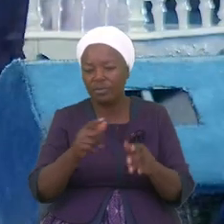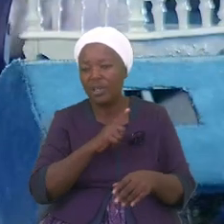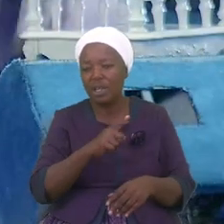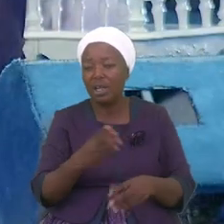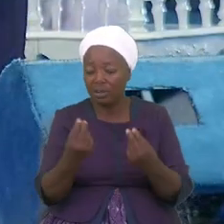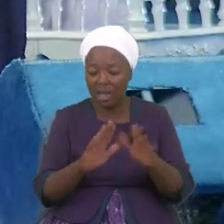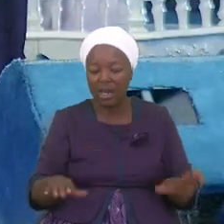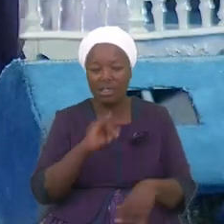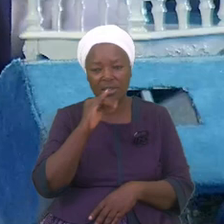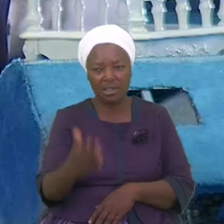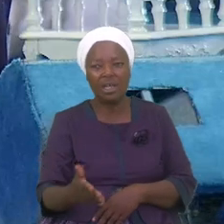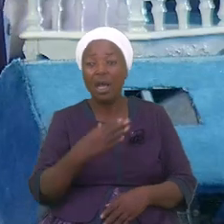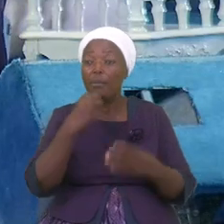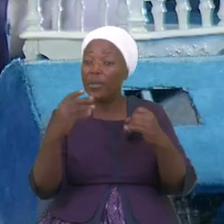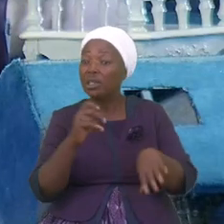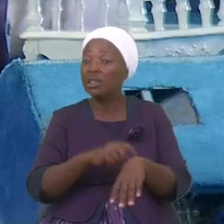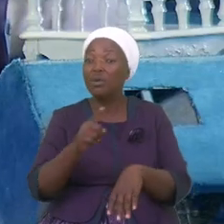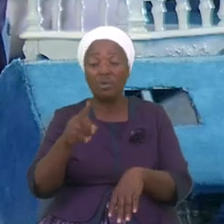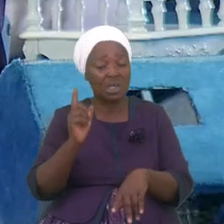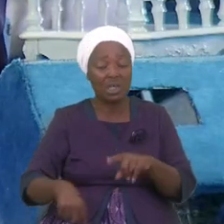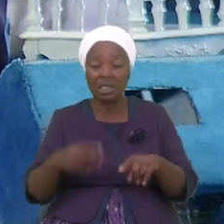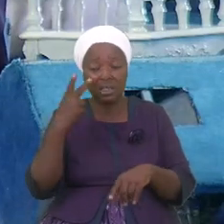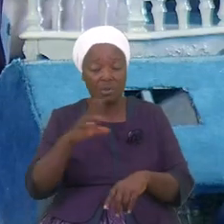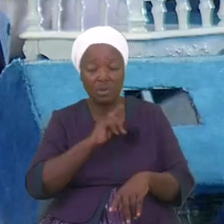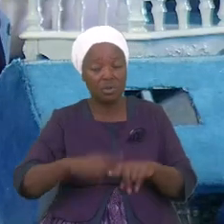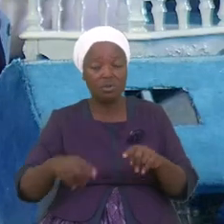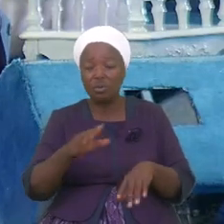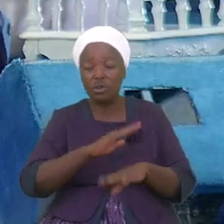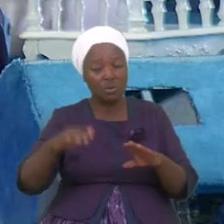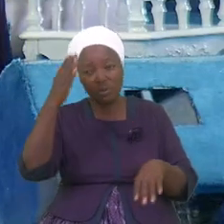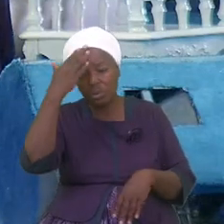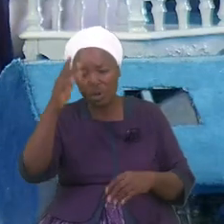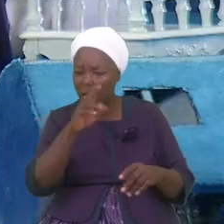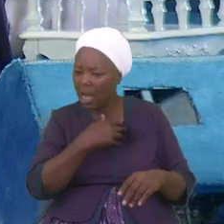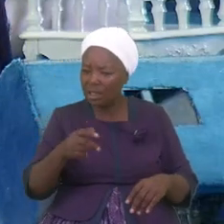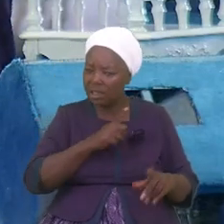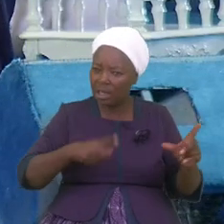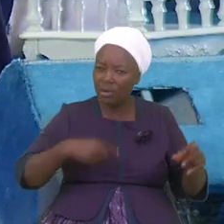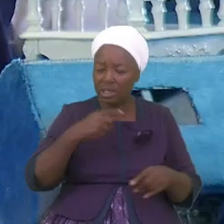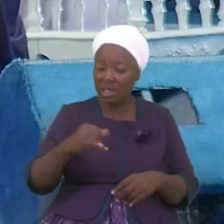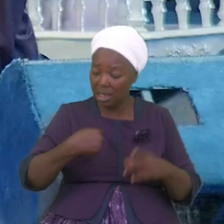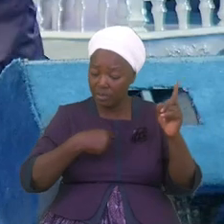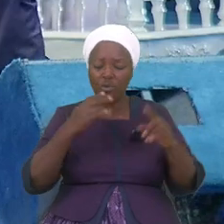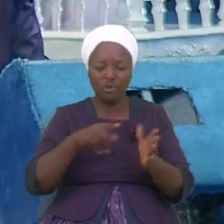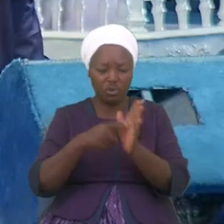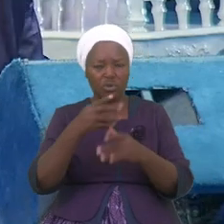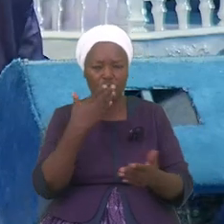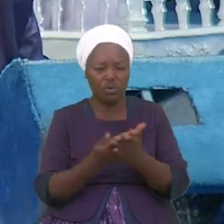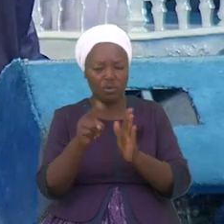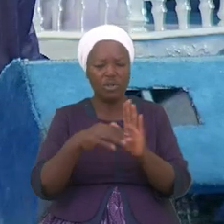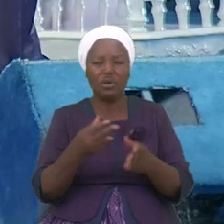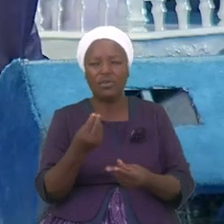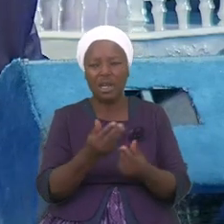you. Many times we cannot see. We don't see, we don't know. And the Lord said, I'll show you the goodness of the land.